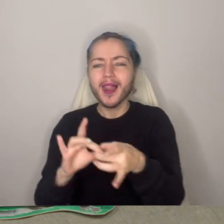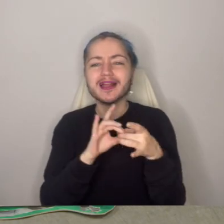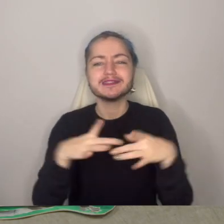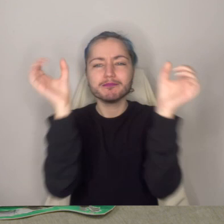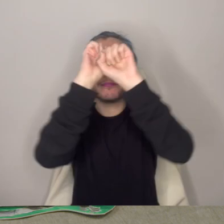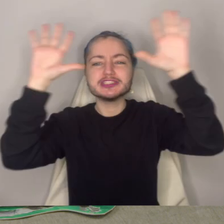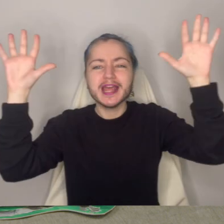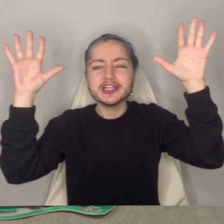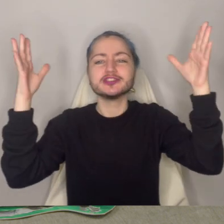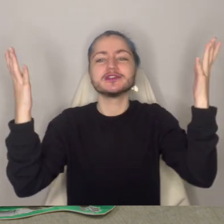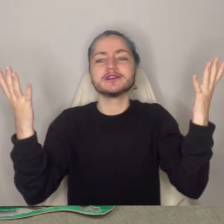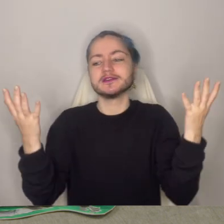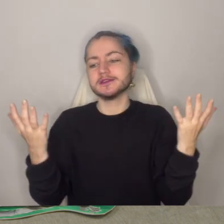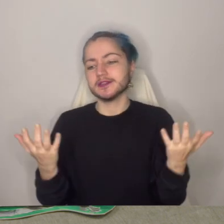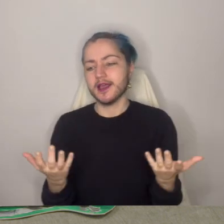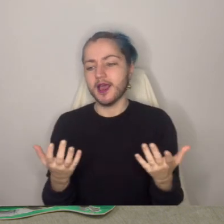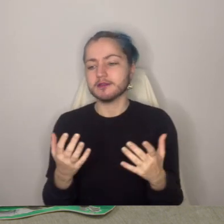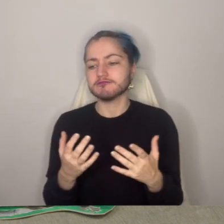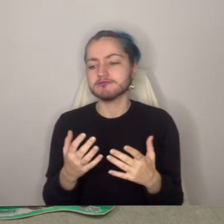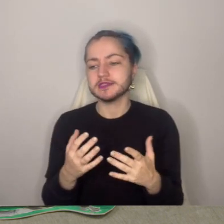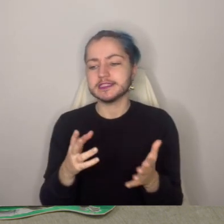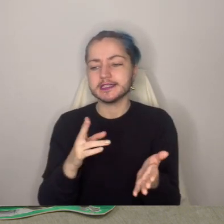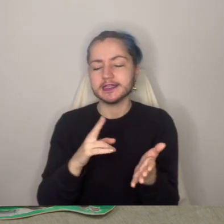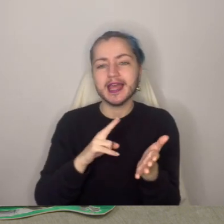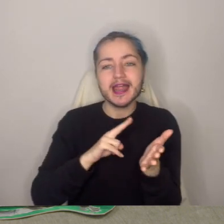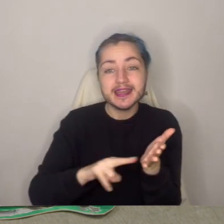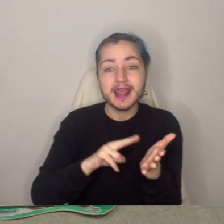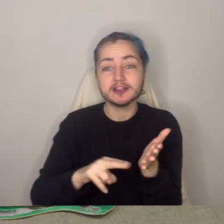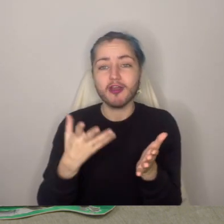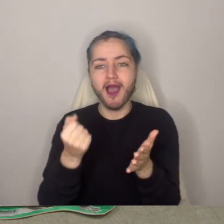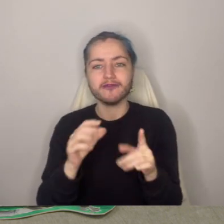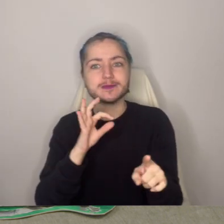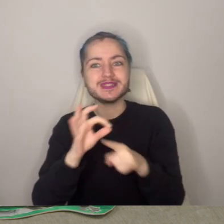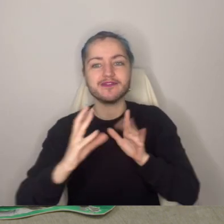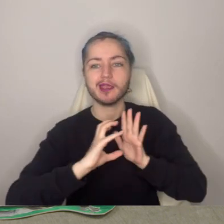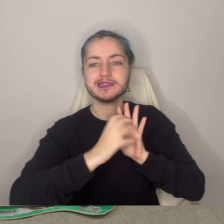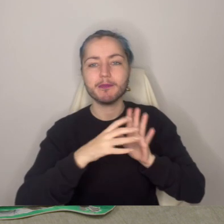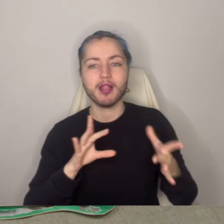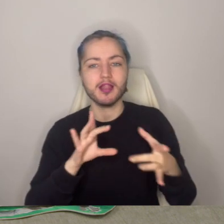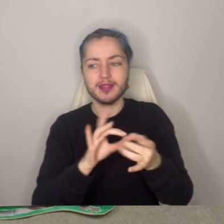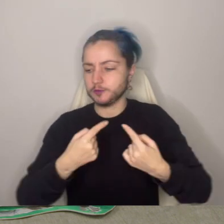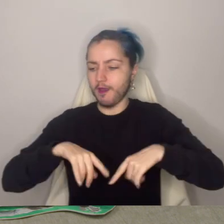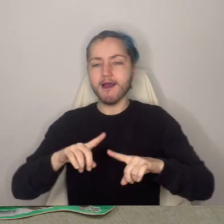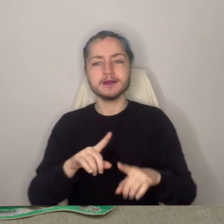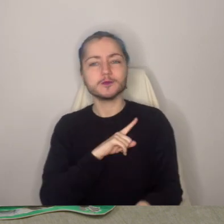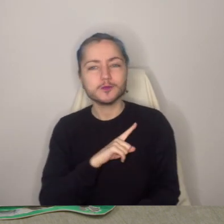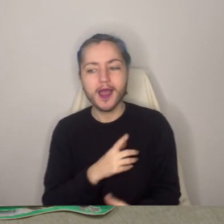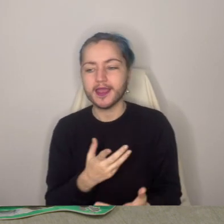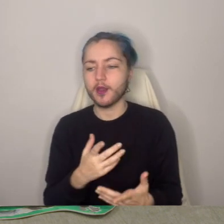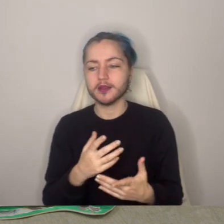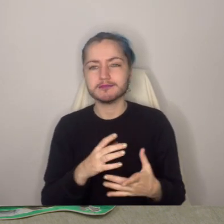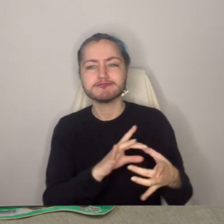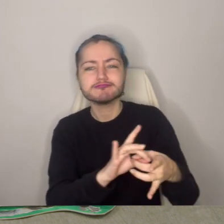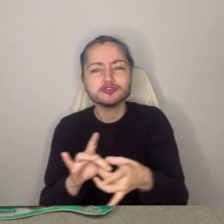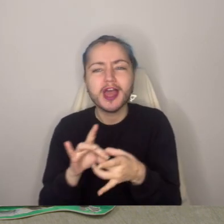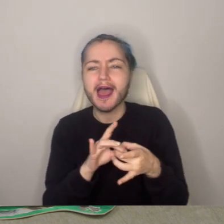things, what parts of nature have symbolistic meaning to us and why, communal imagination,